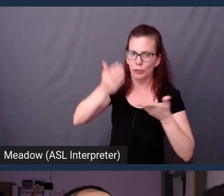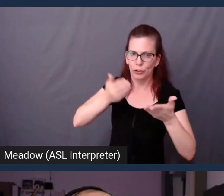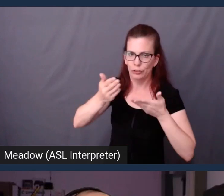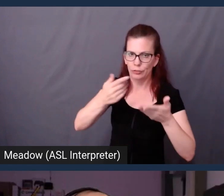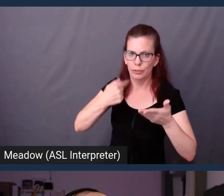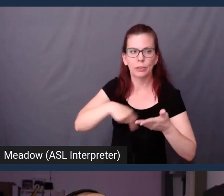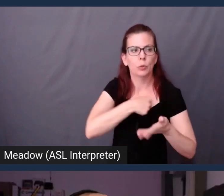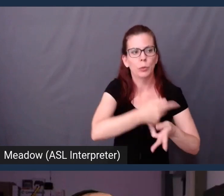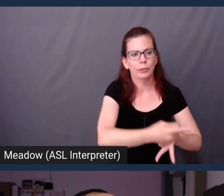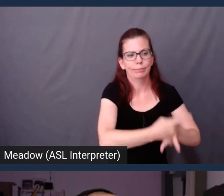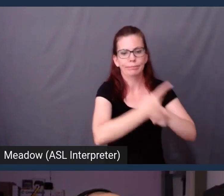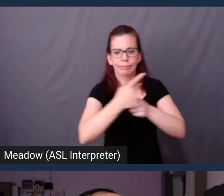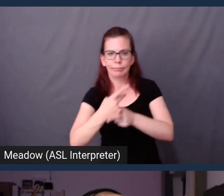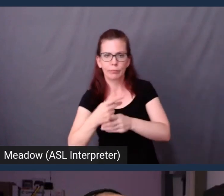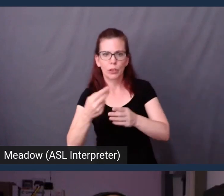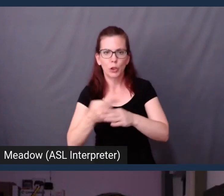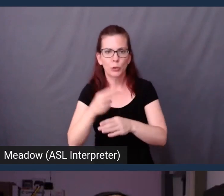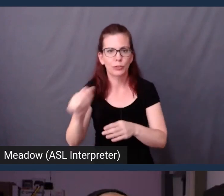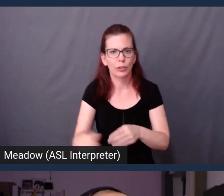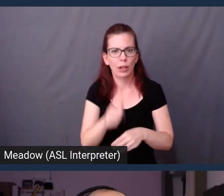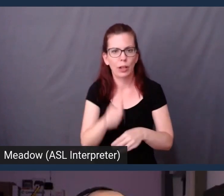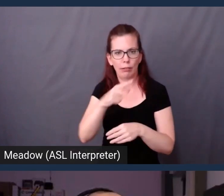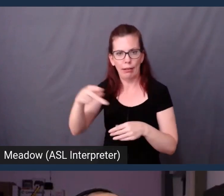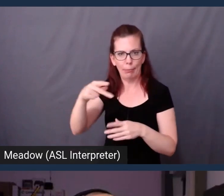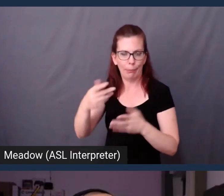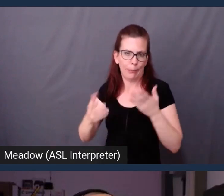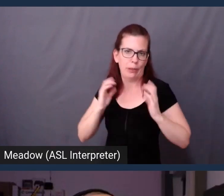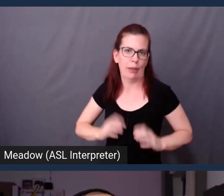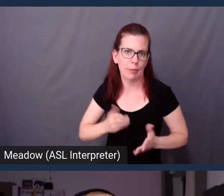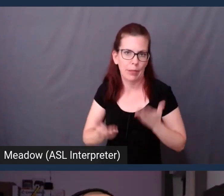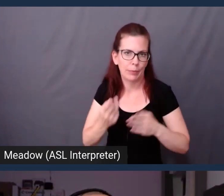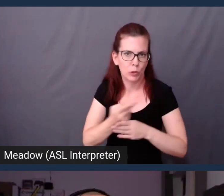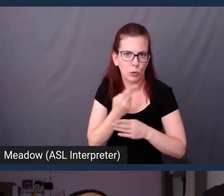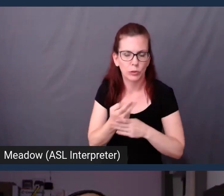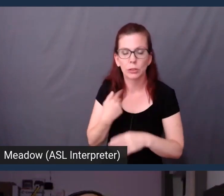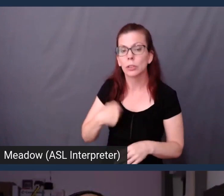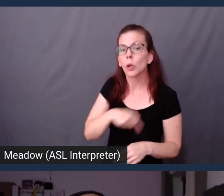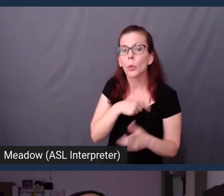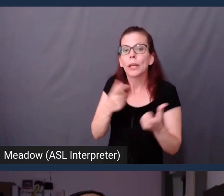other application might find the use of it. So what we essentially do,